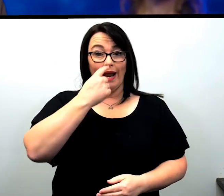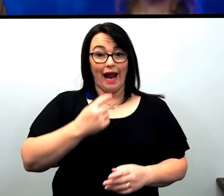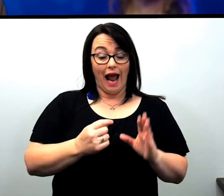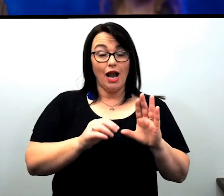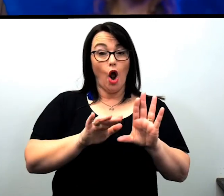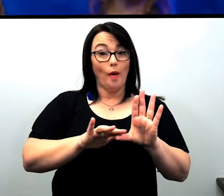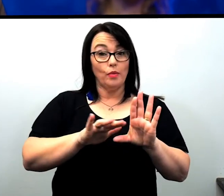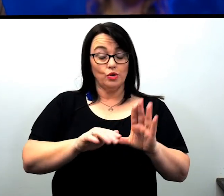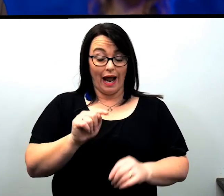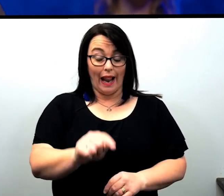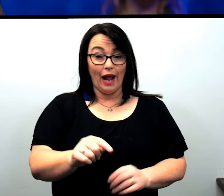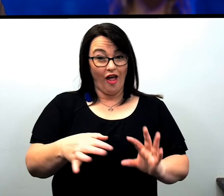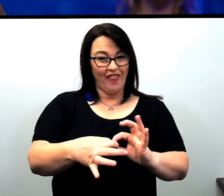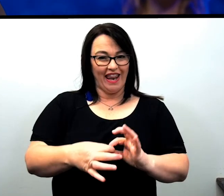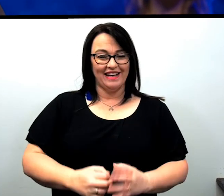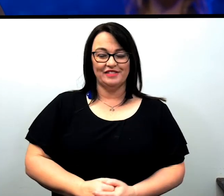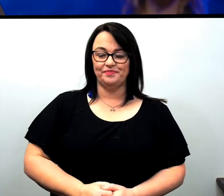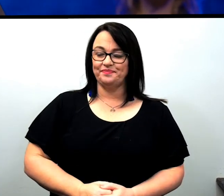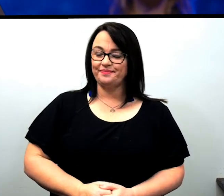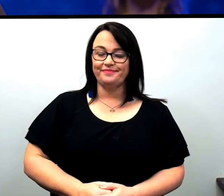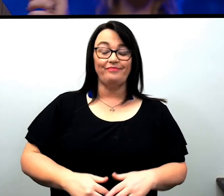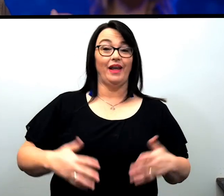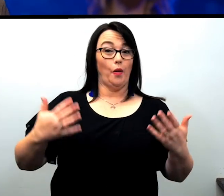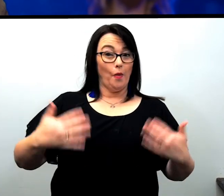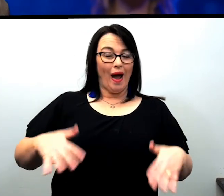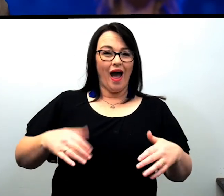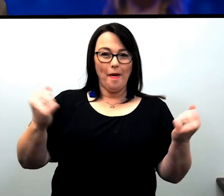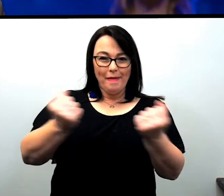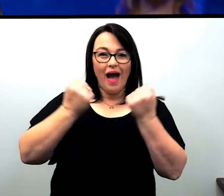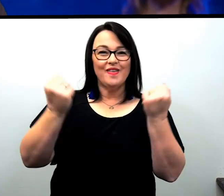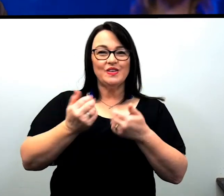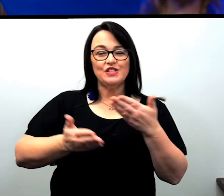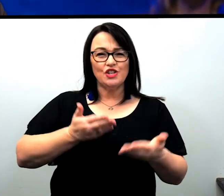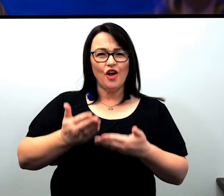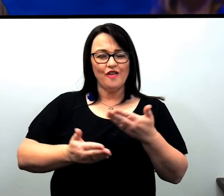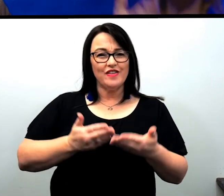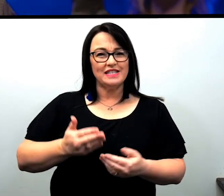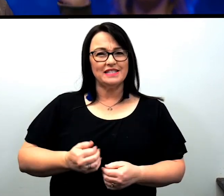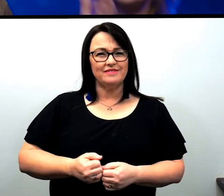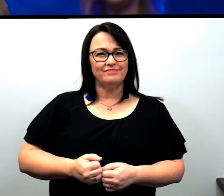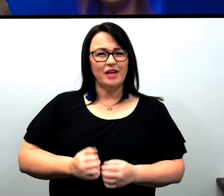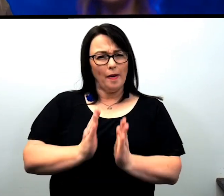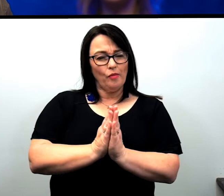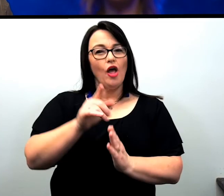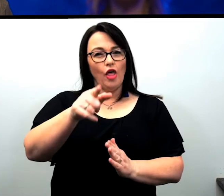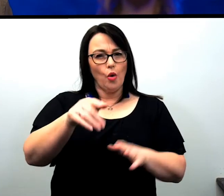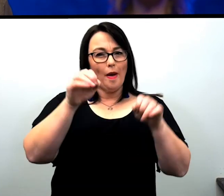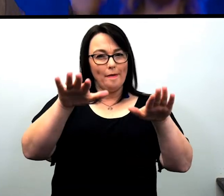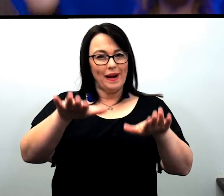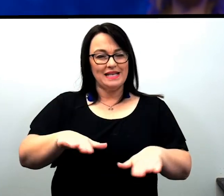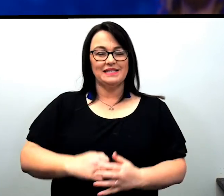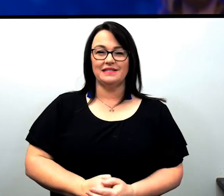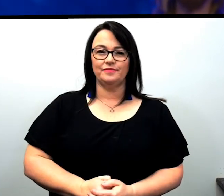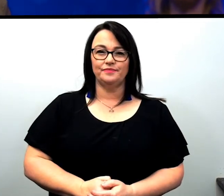in your journey of knowing God more. Wow, what a service that was. Incredible. I pray you're all blessed by it.